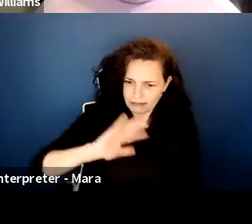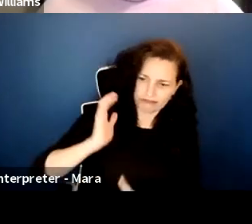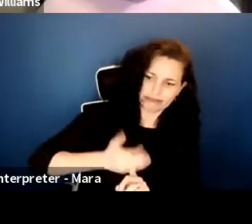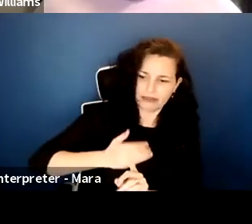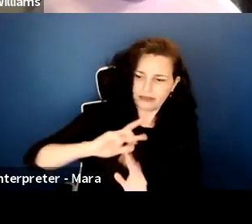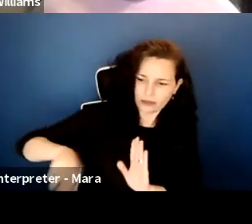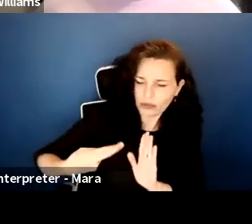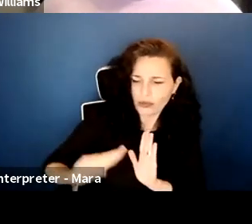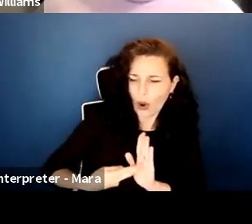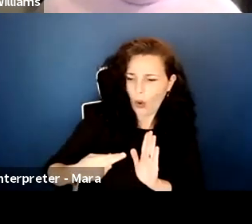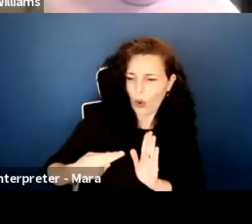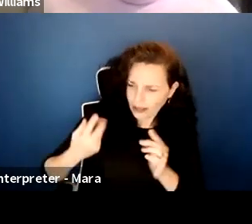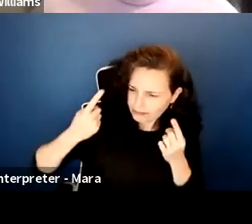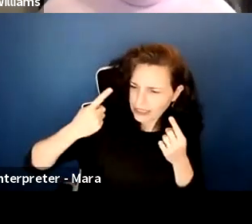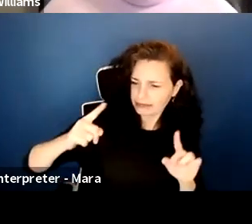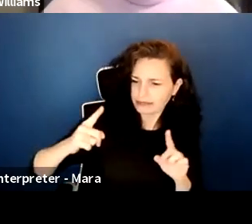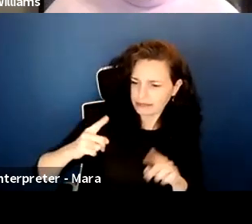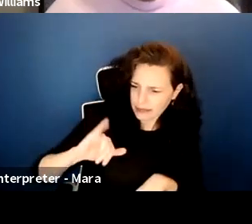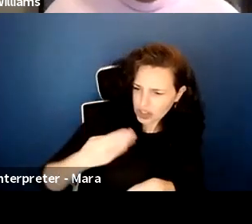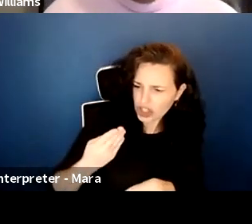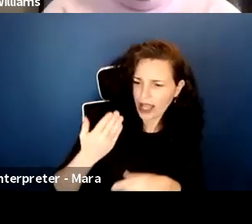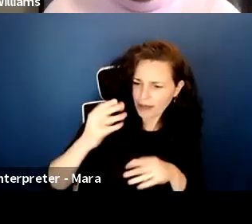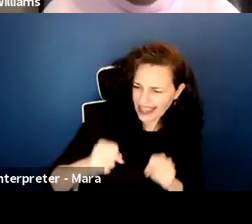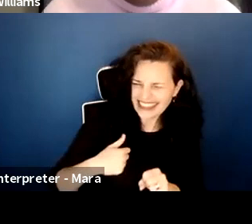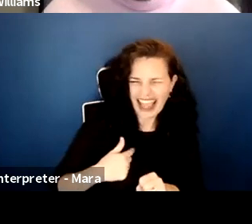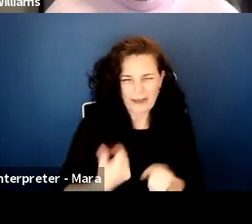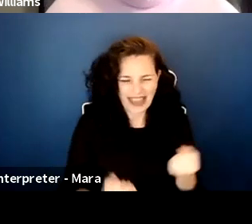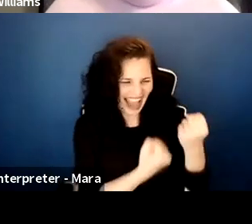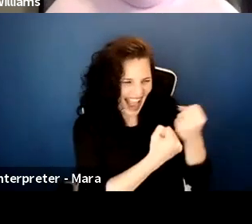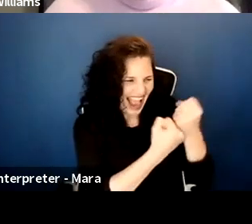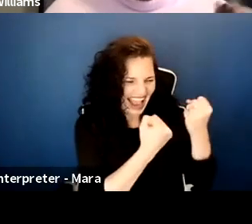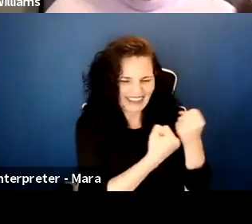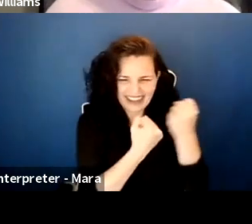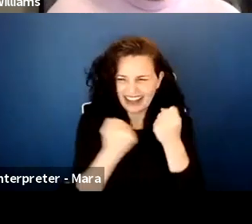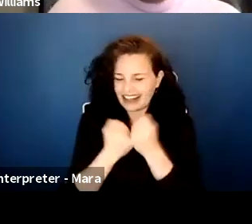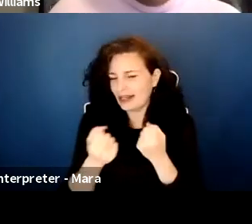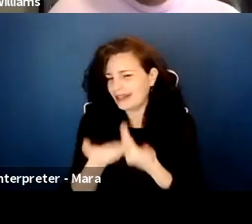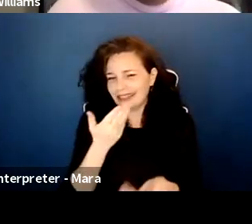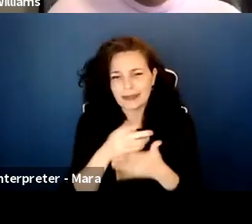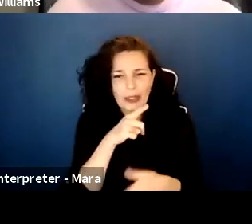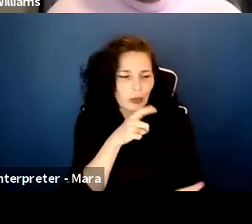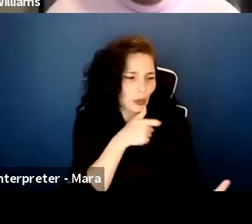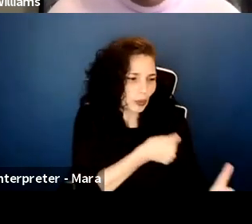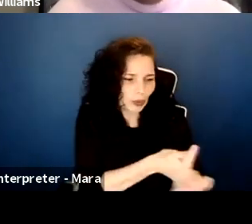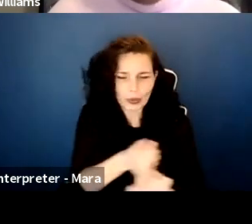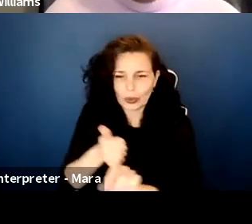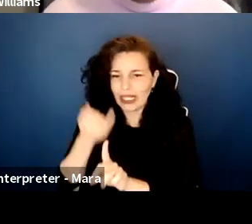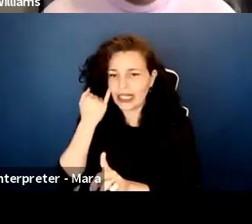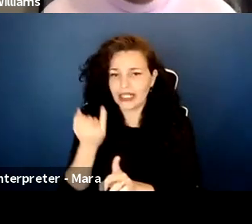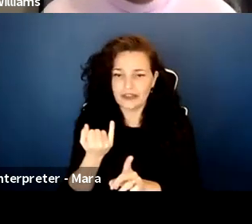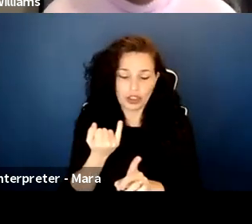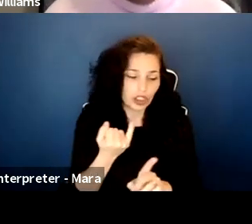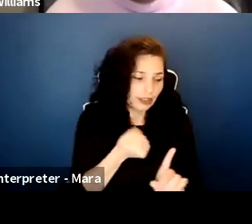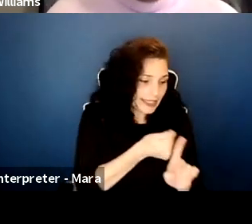I'm advocating and working on your behalf. I'm team whoever you are, either when you're self-tape, I'm watching your self-tape, or you're